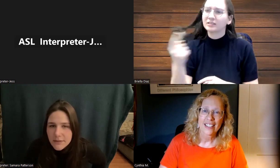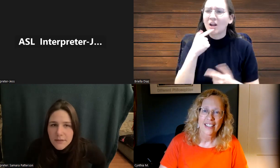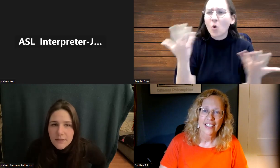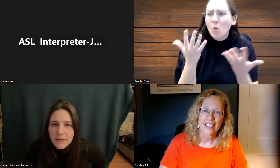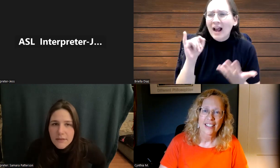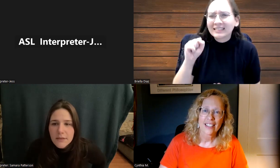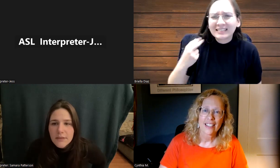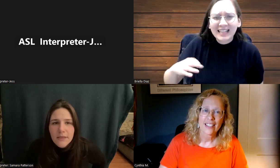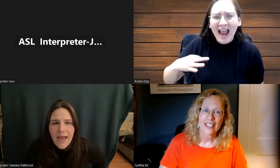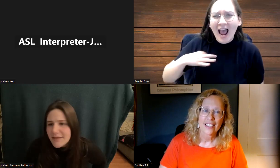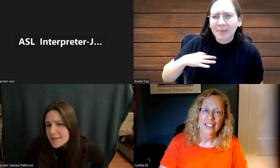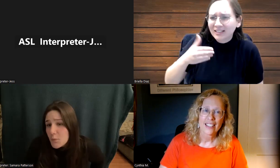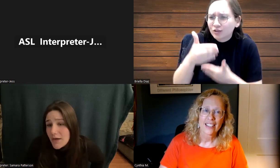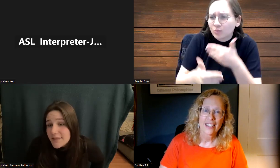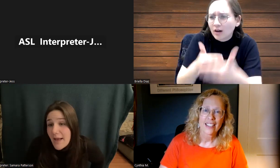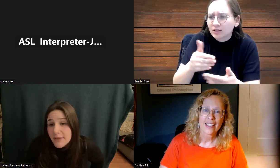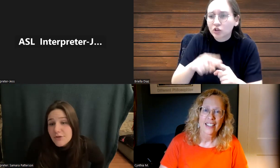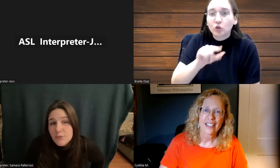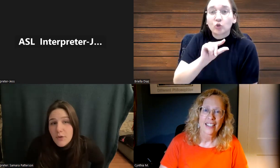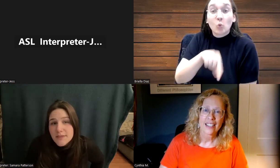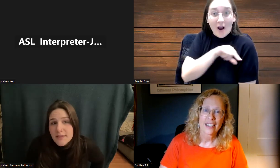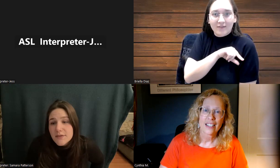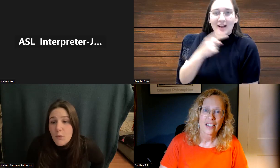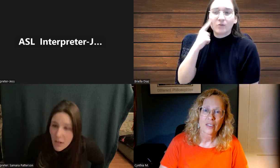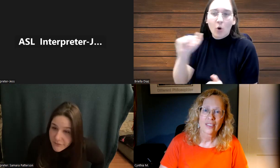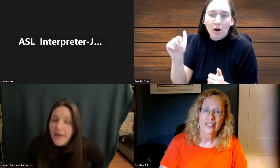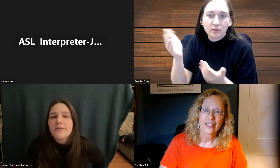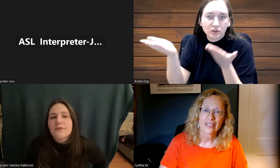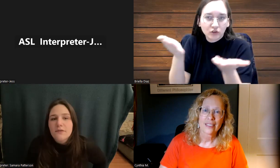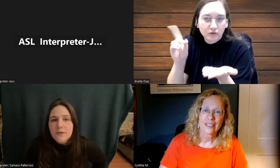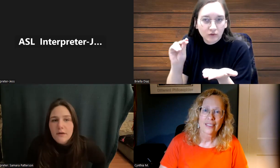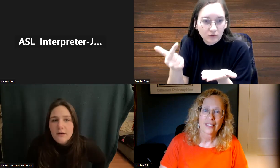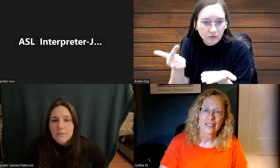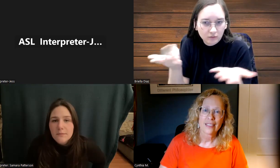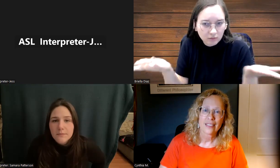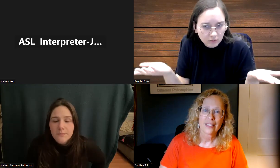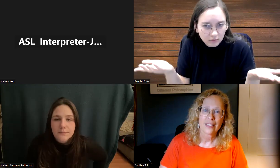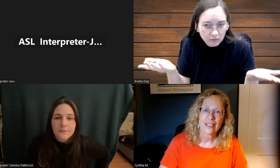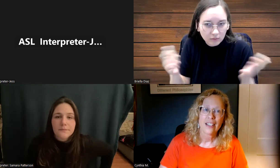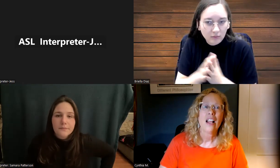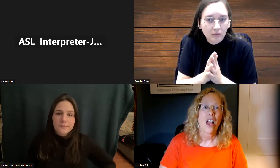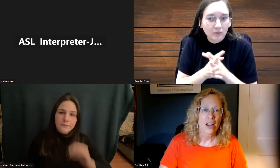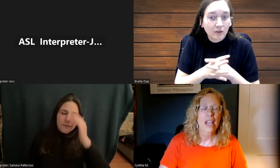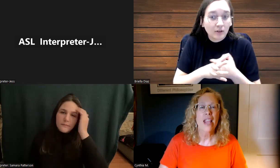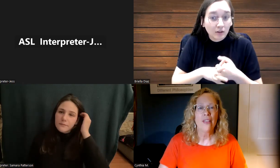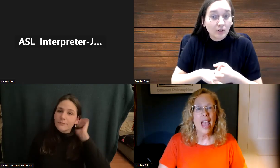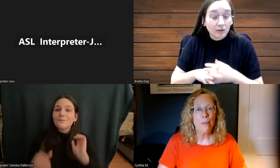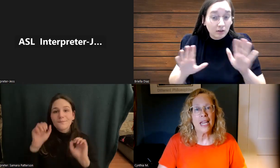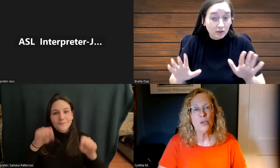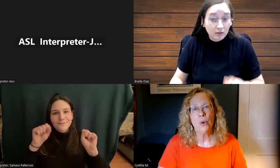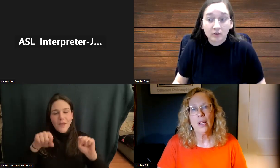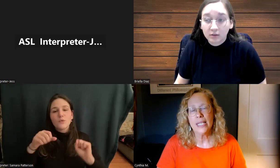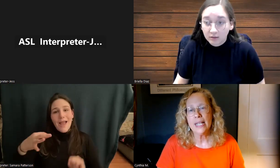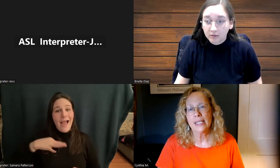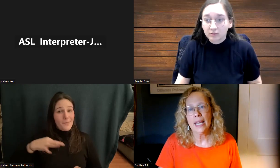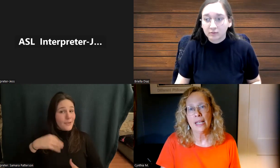Danielle asks, what is the application process to qualify for a service dog? Okay, yeah, the